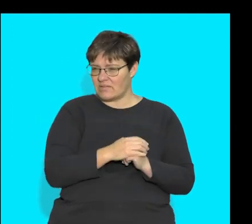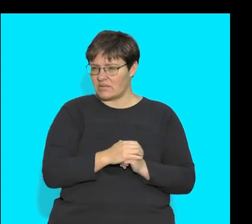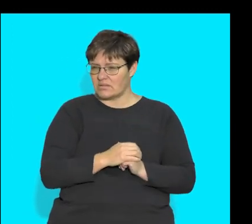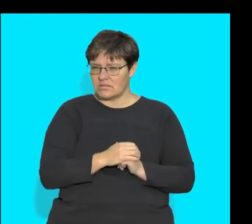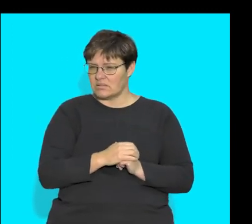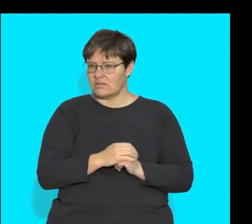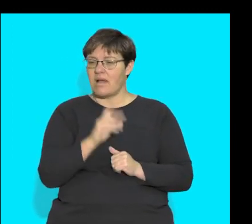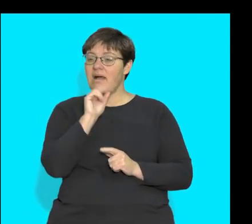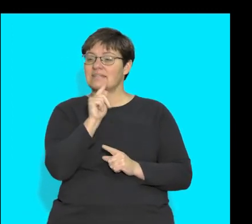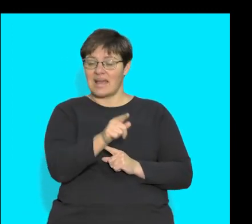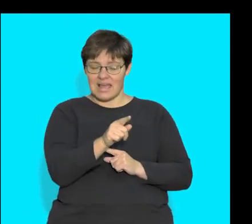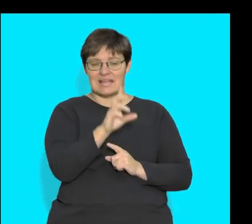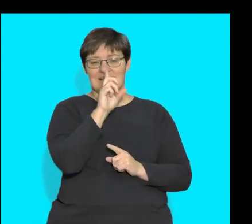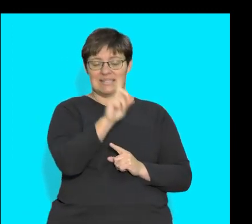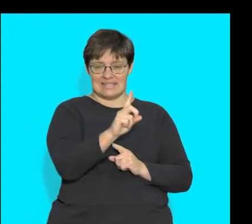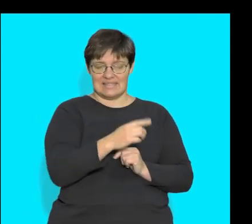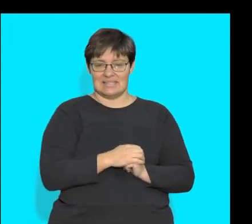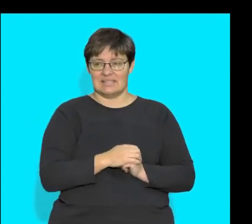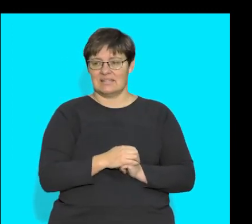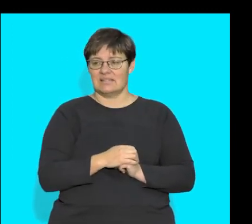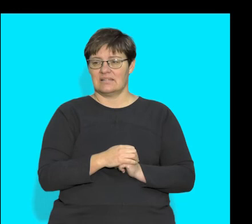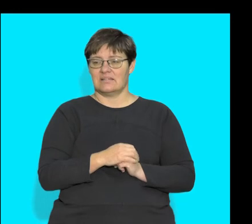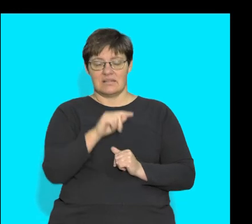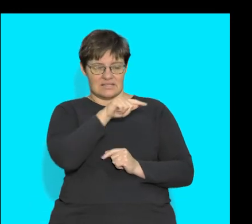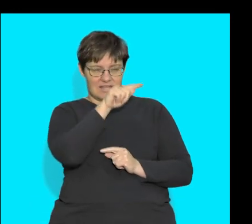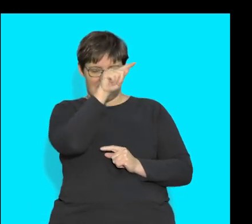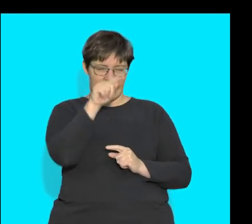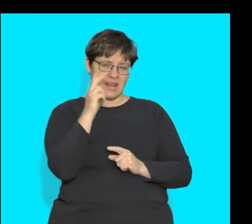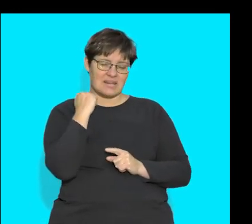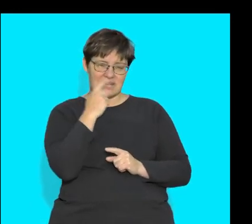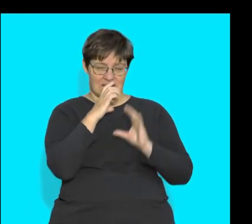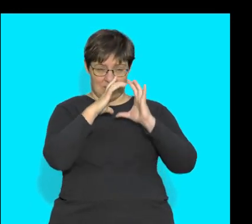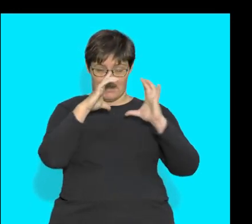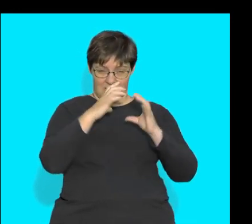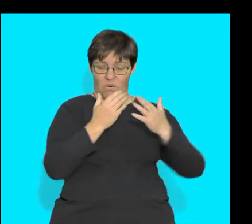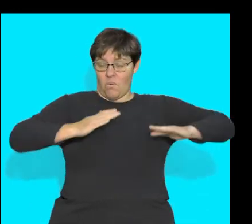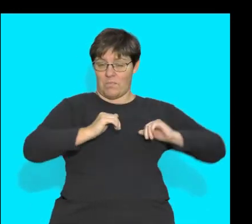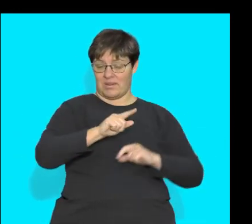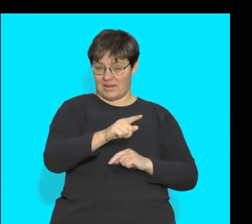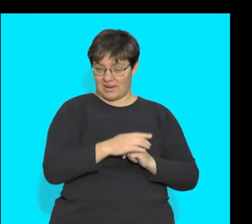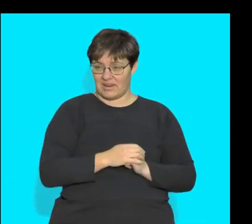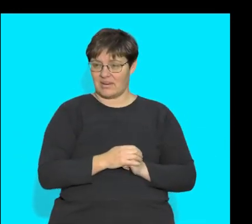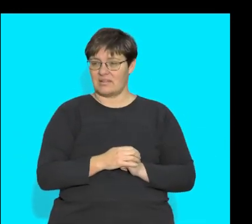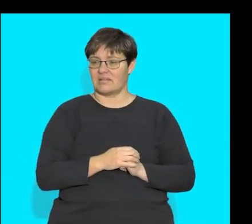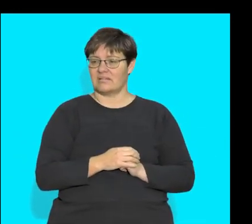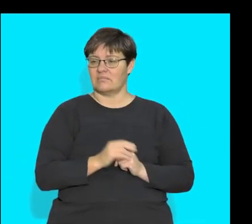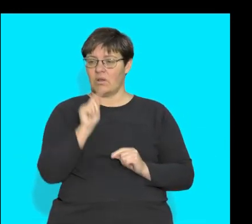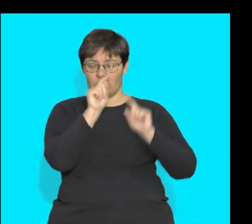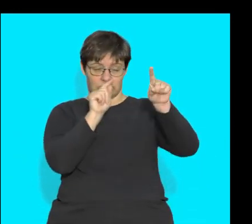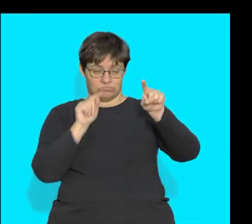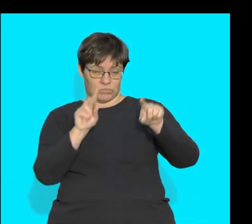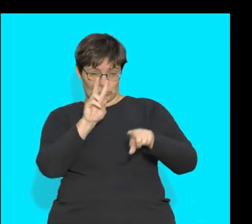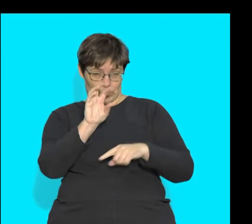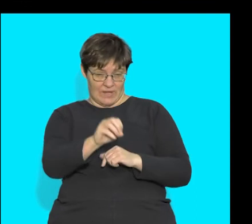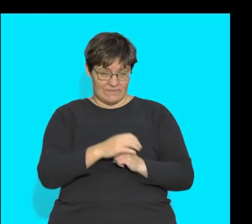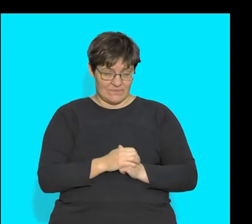function. My answer here is going to be number D, because can you see it? It's a nice large open space. There's actually